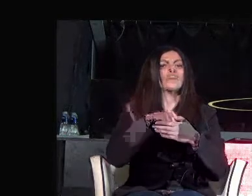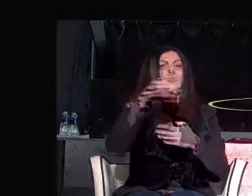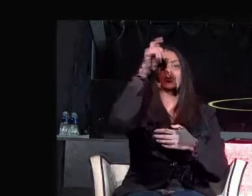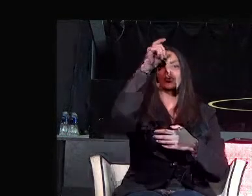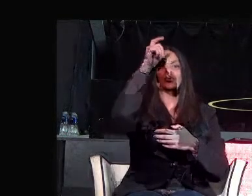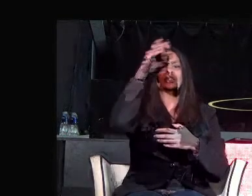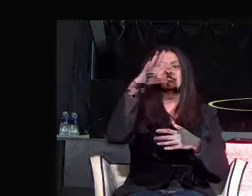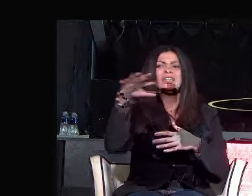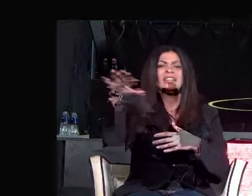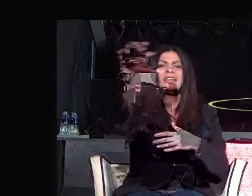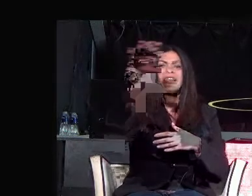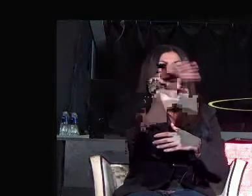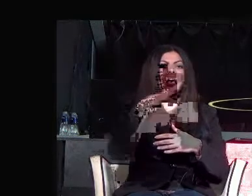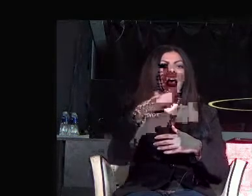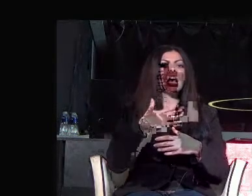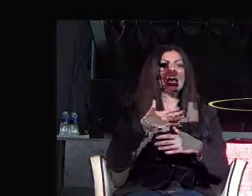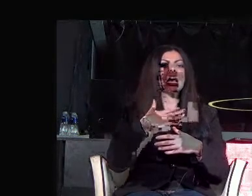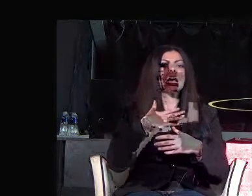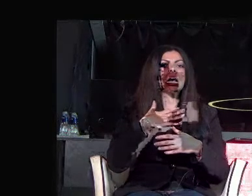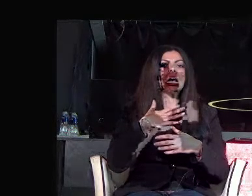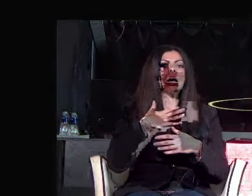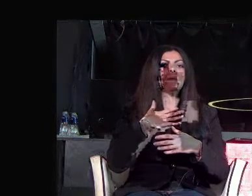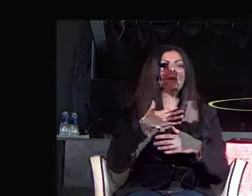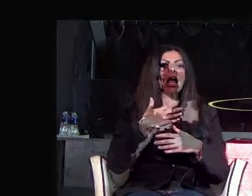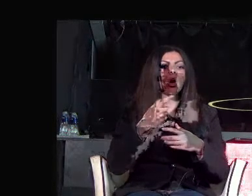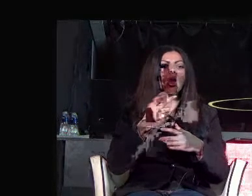occupied the neighborhood in